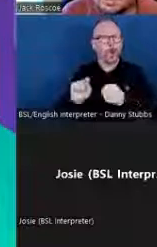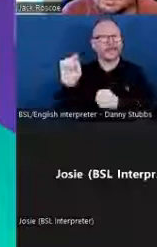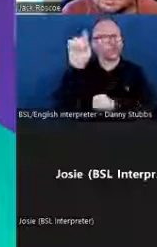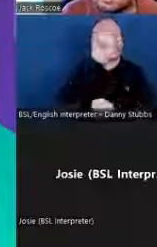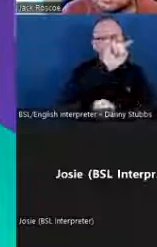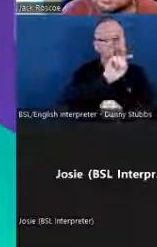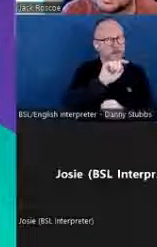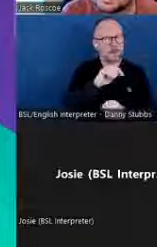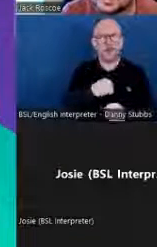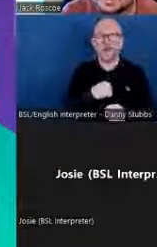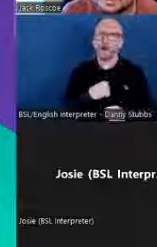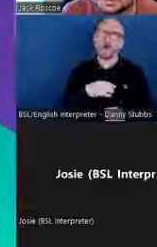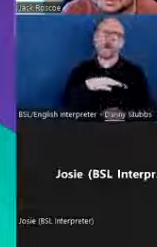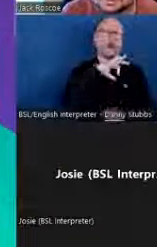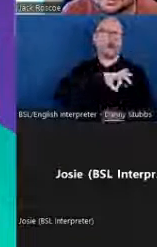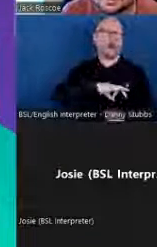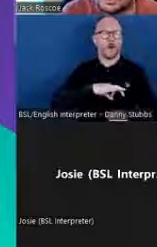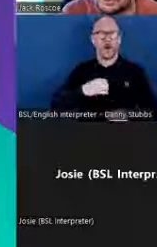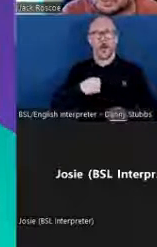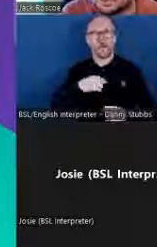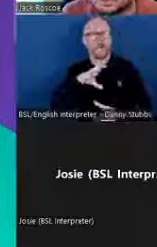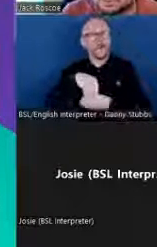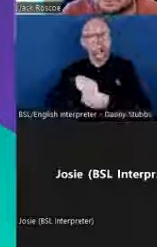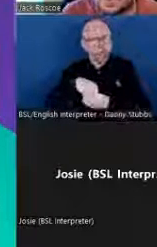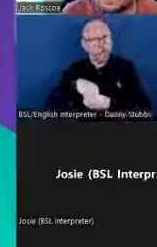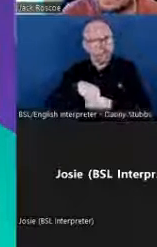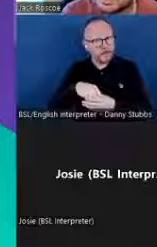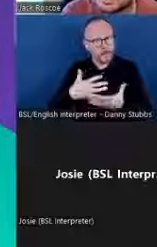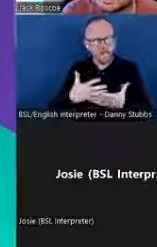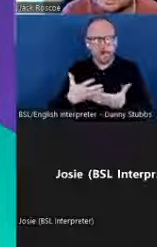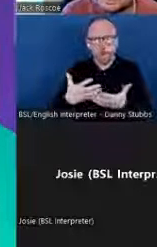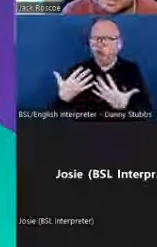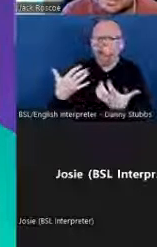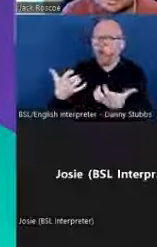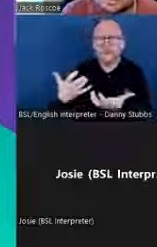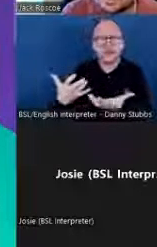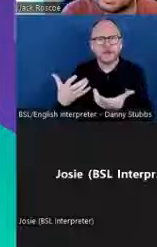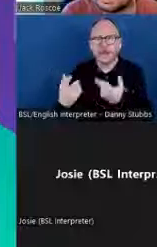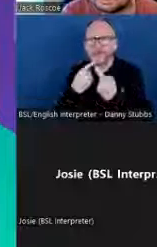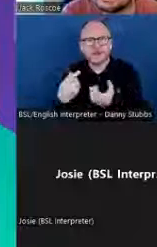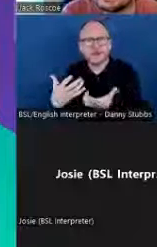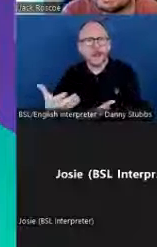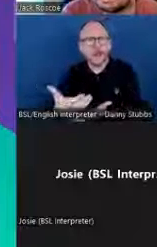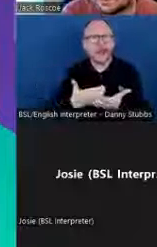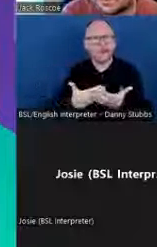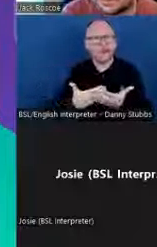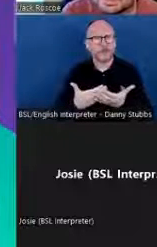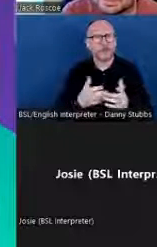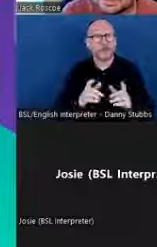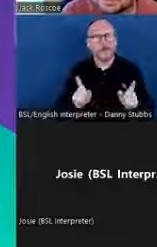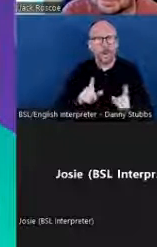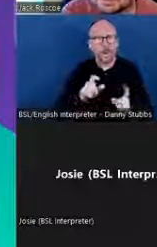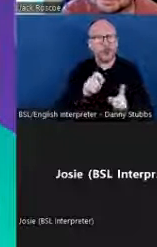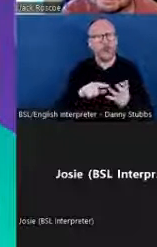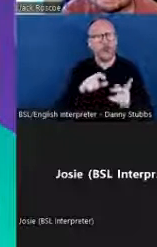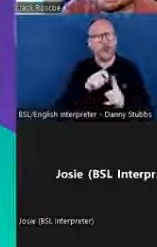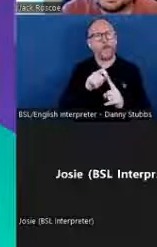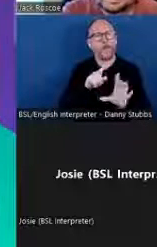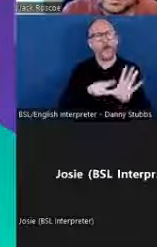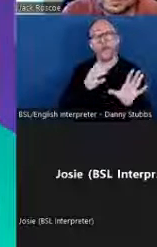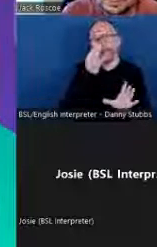of managing audience data collection on the ground for the whole Poppies tour, as well as for several other 1418 Now